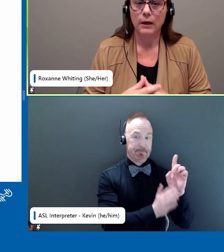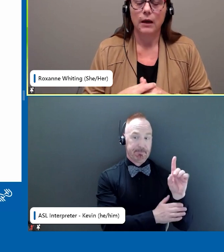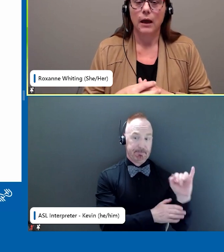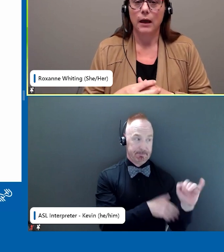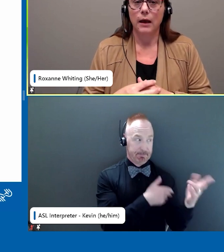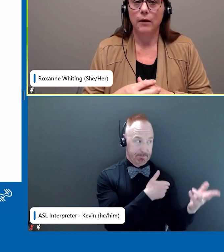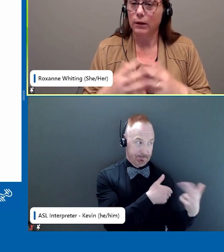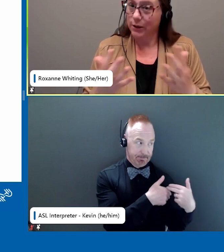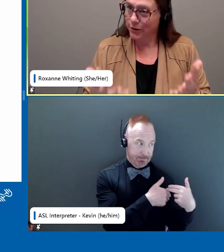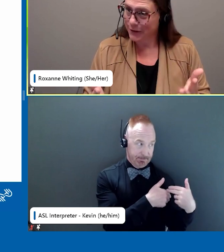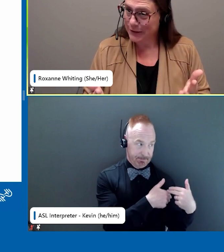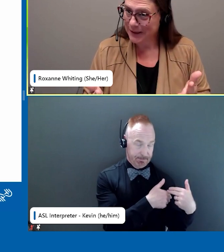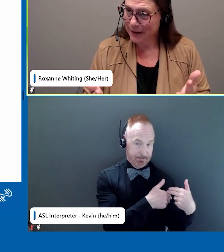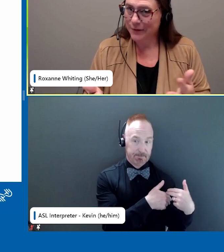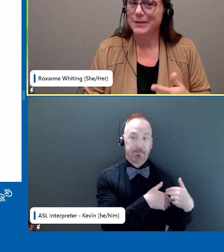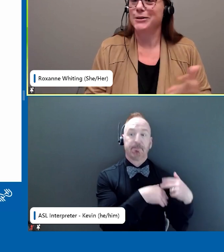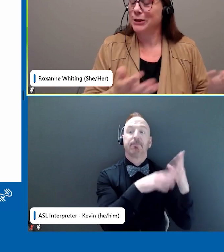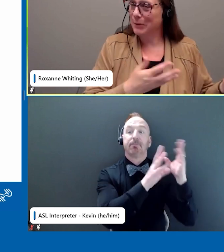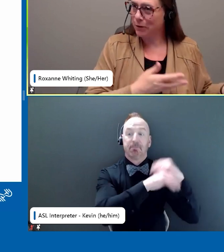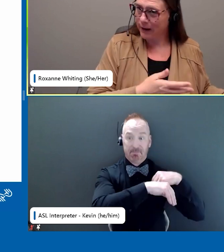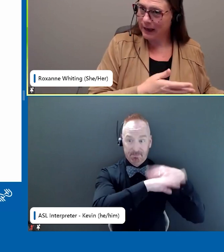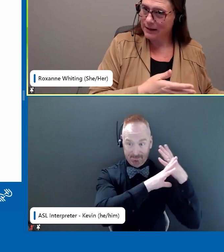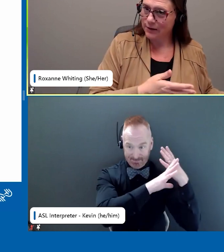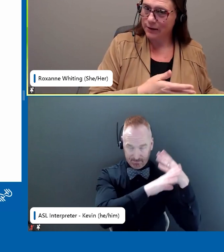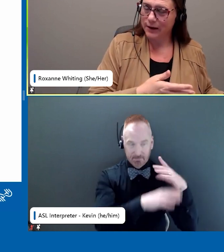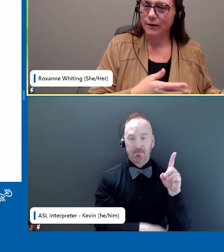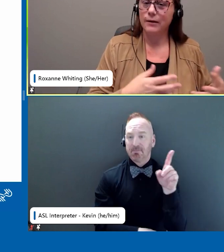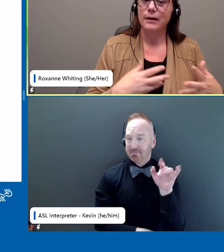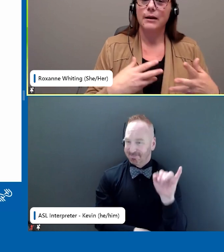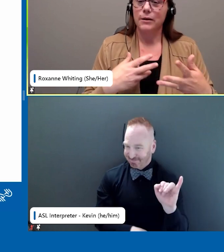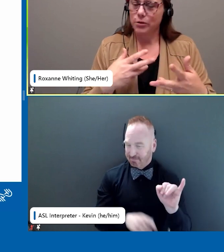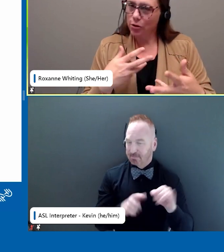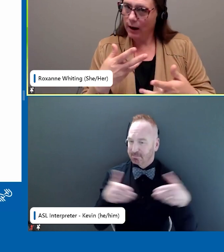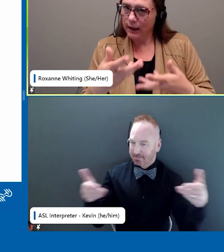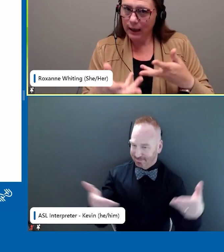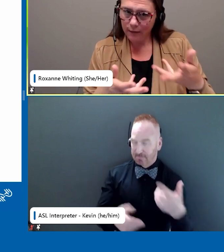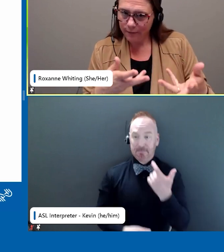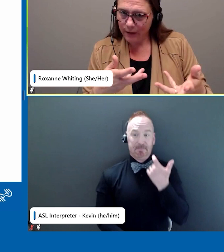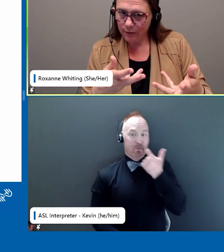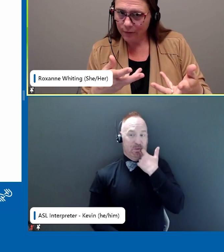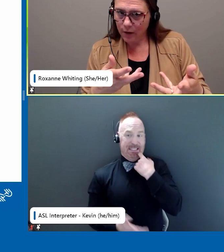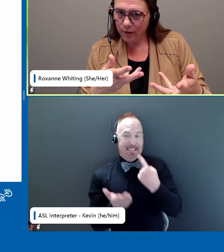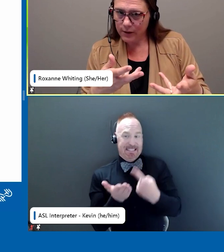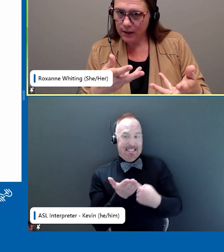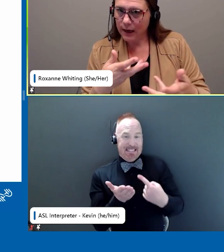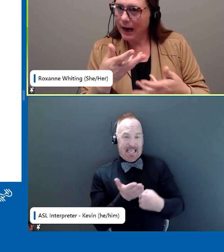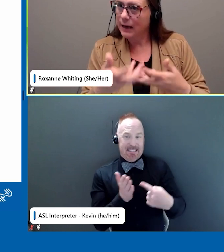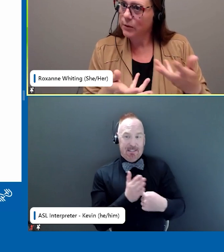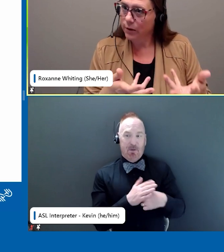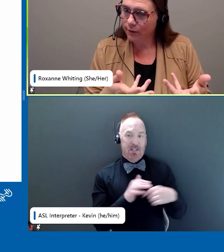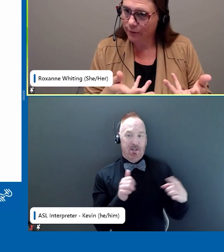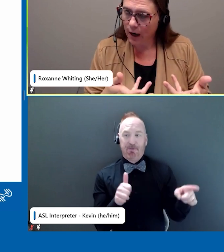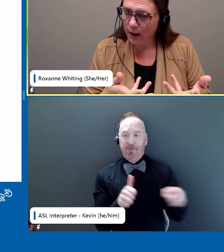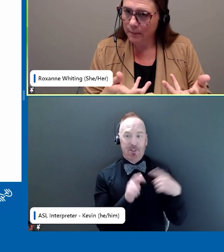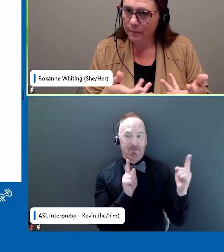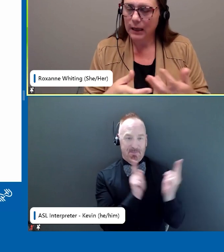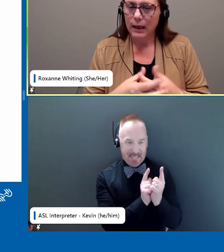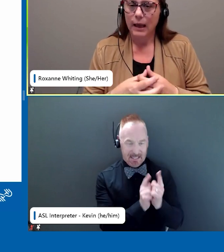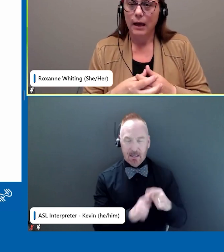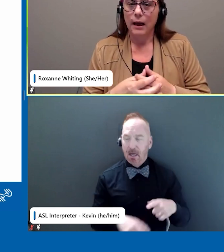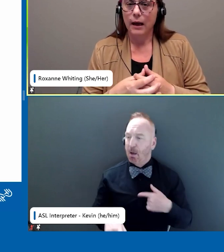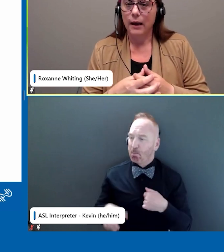interpreter will introduce themselves. I talked about greetings earlier. Try and get a feel for their sign, ask where they're